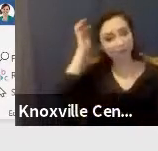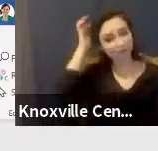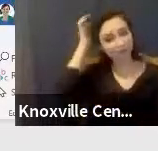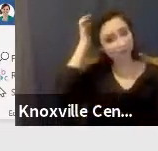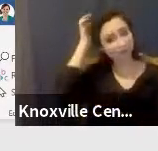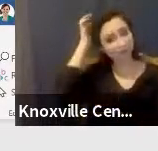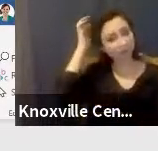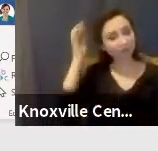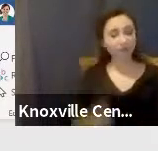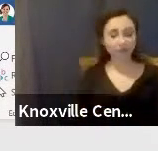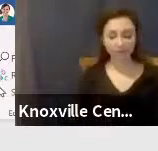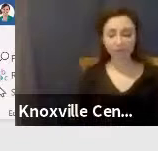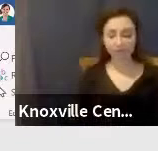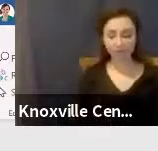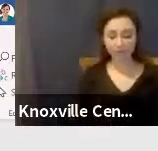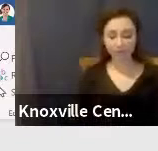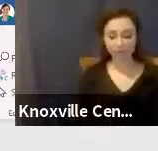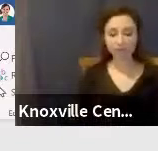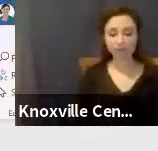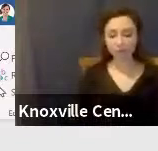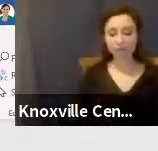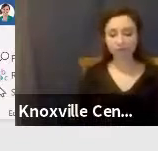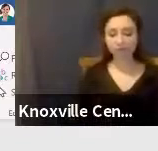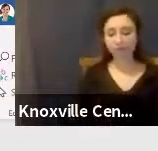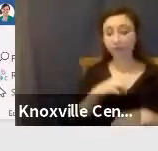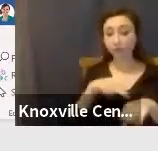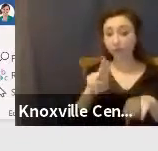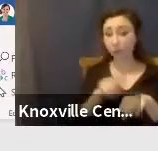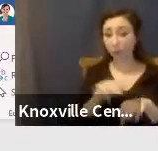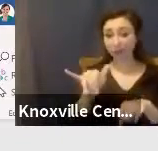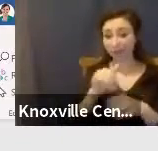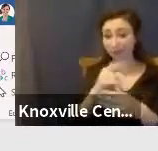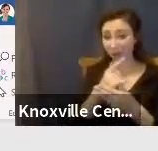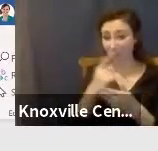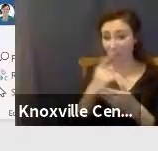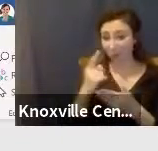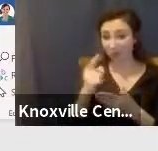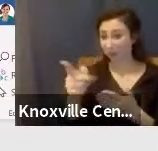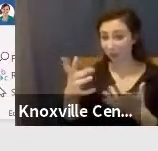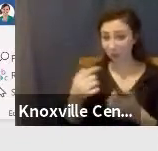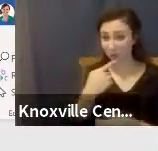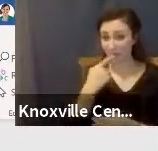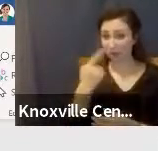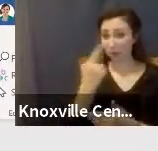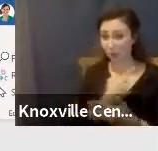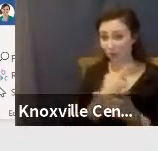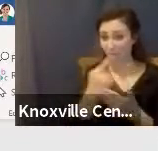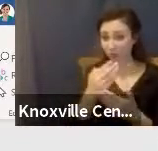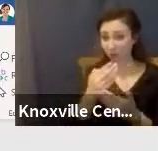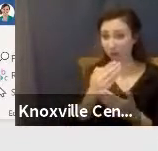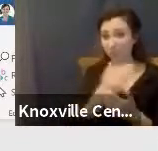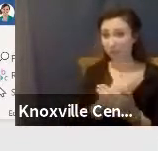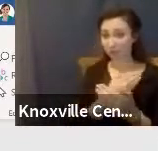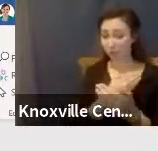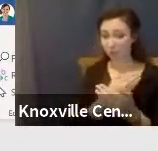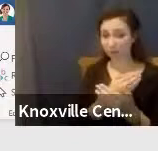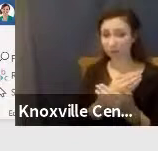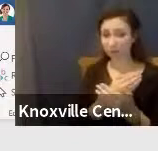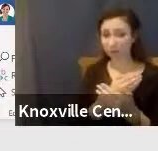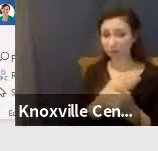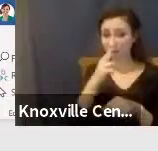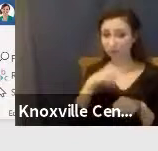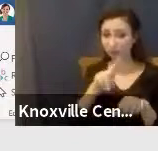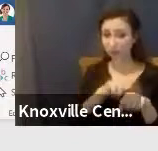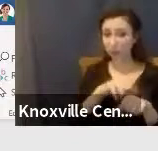Well, I mean, you said something, it would be, normally you'd like a week. You want to say 1 week preceding a